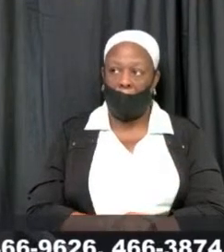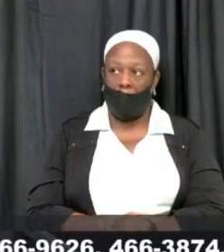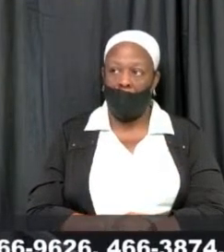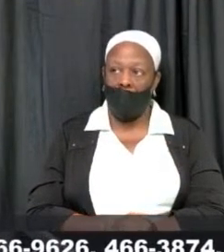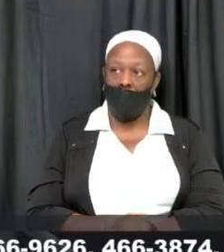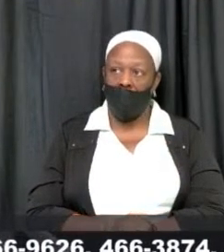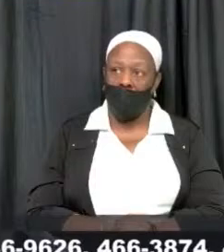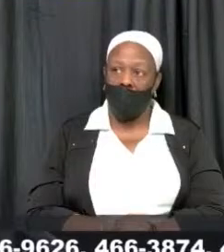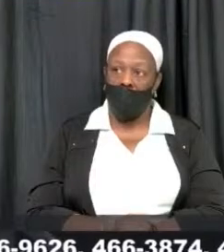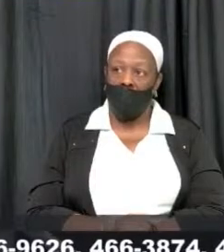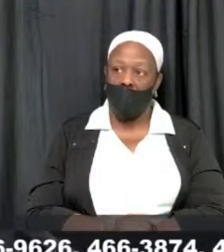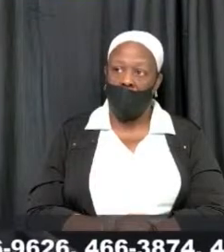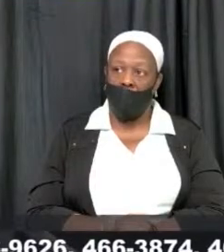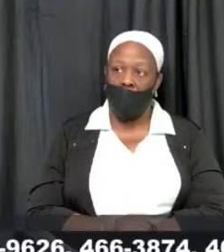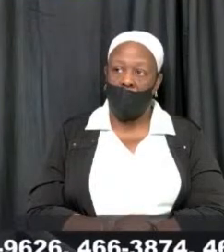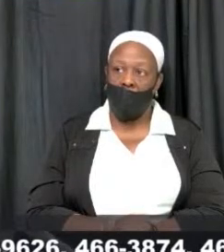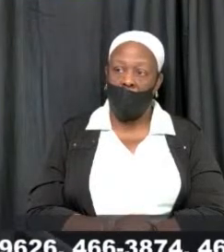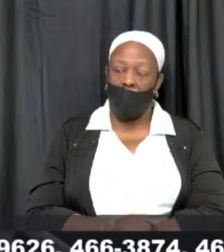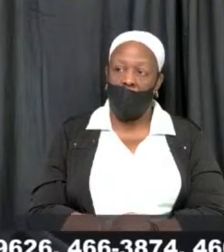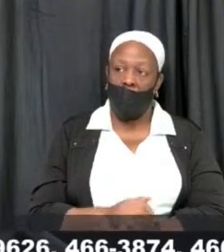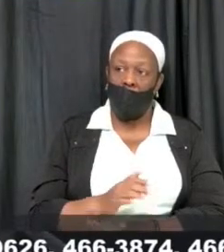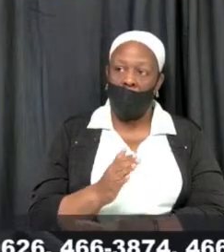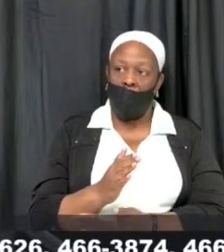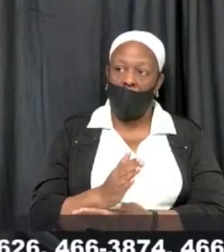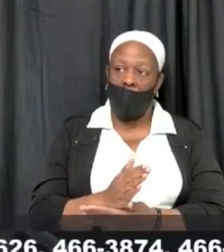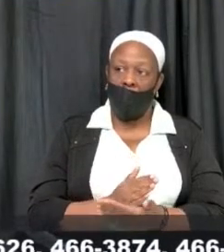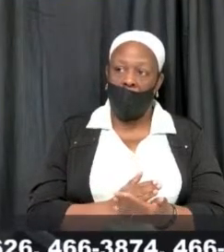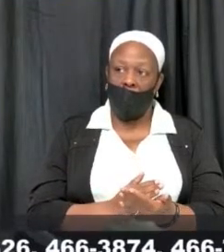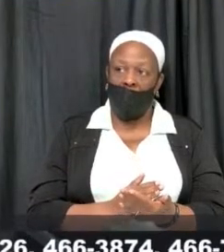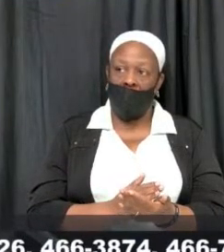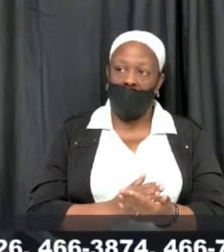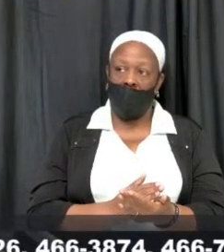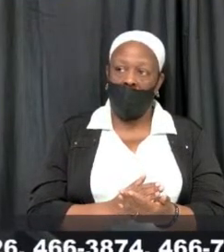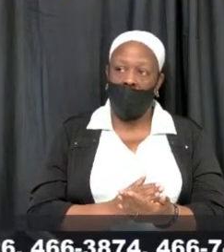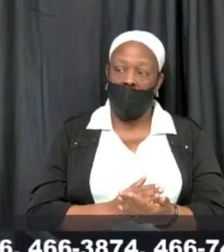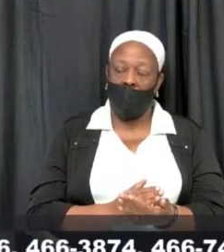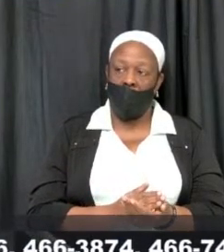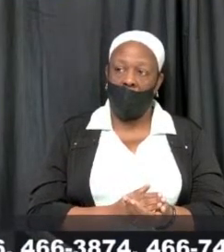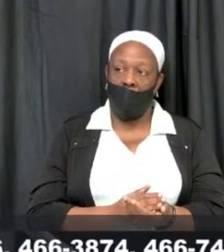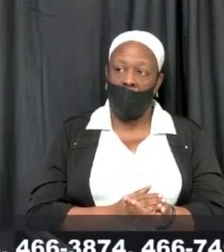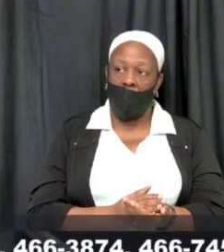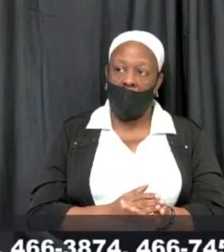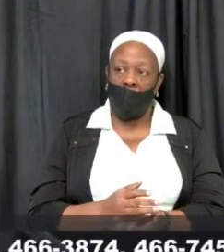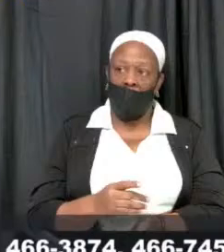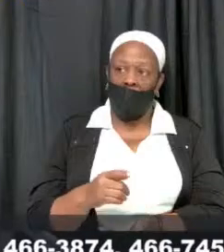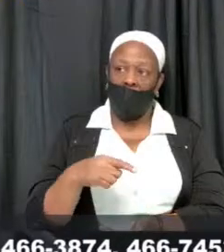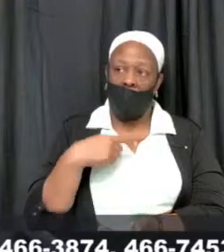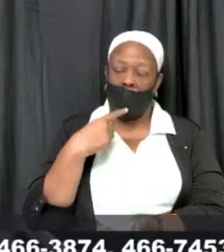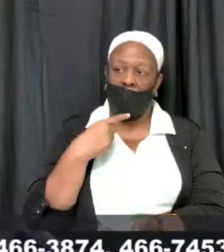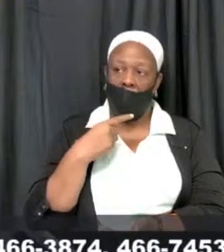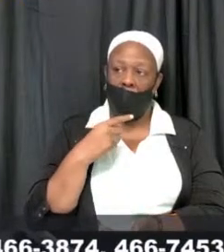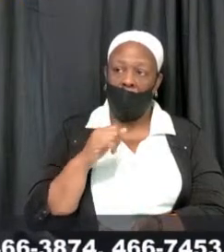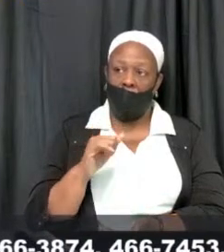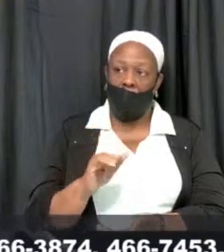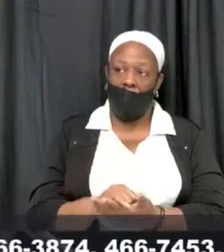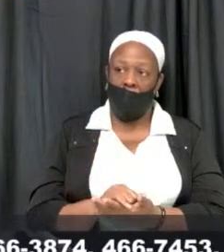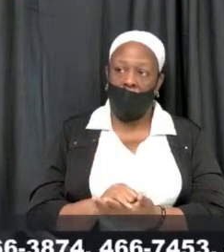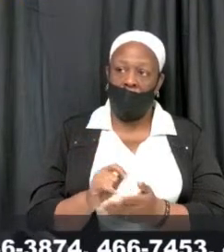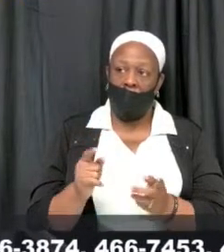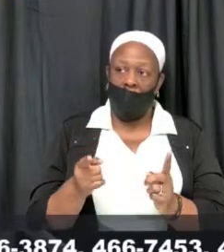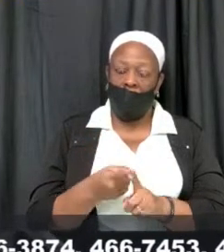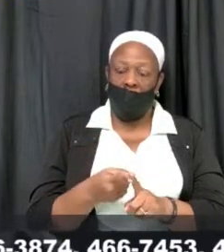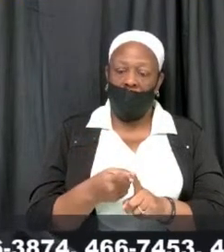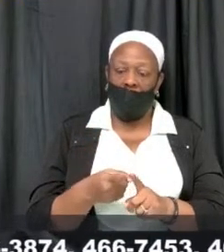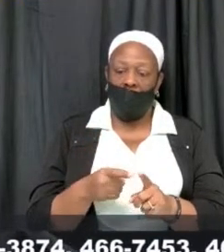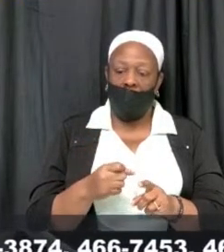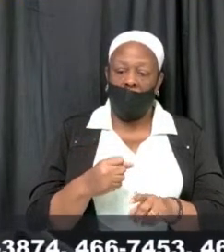Similar orders would have been issued by the same bloggers to Anguilla, Antigua